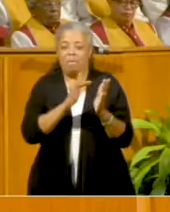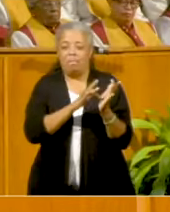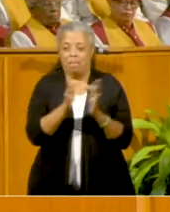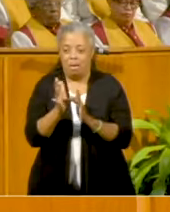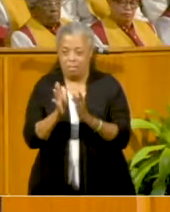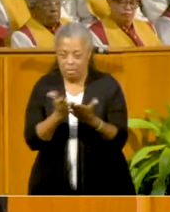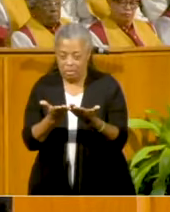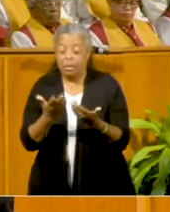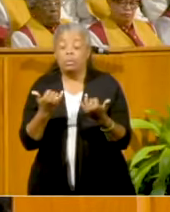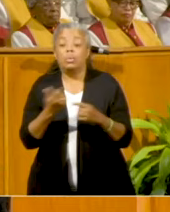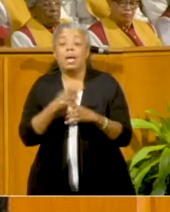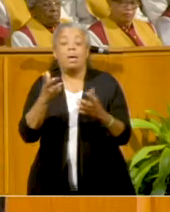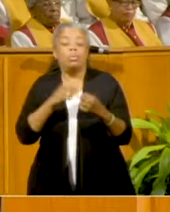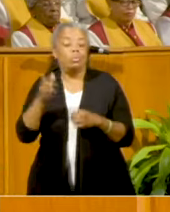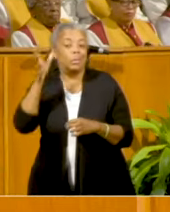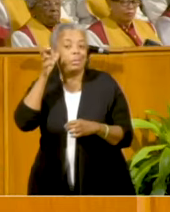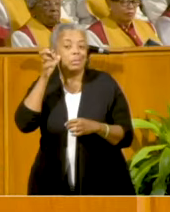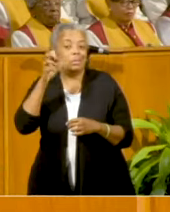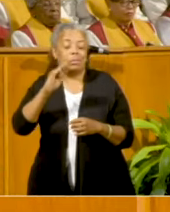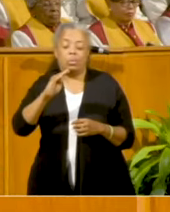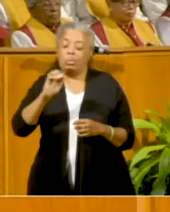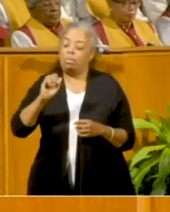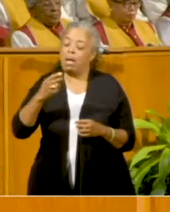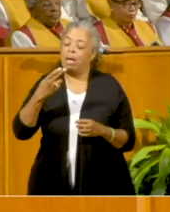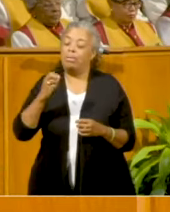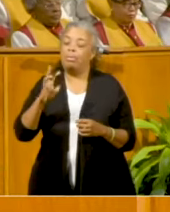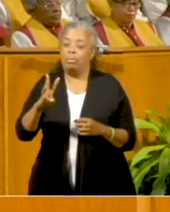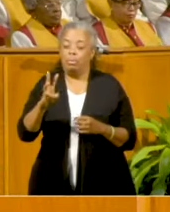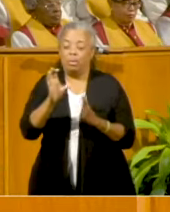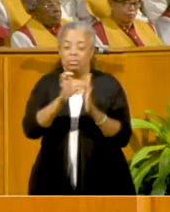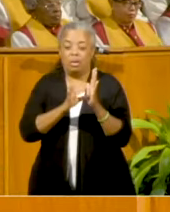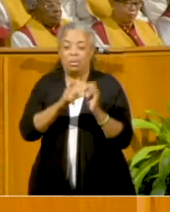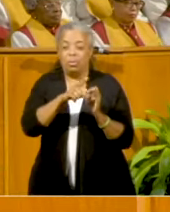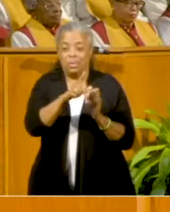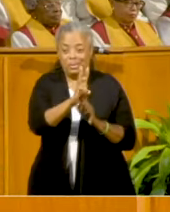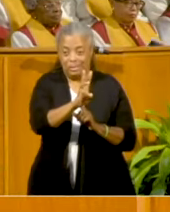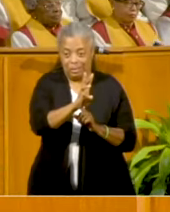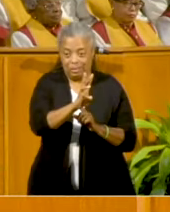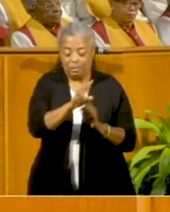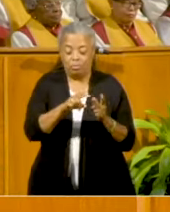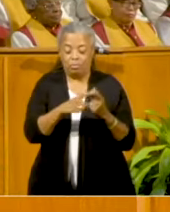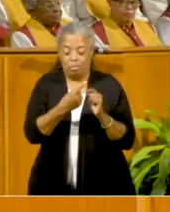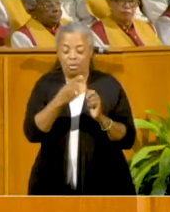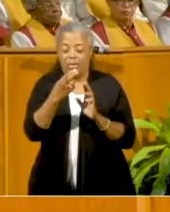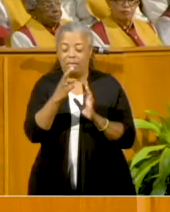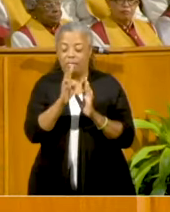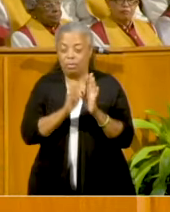would that you hear the reading of Matthew in chapter 26, beginning in verse number 20.